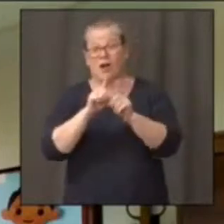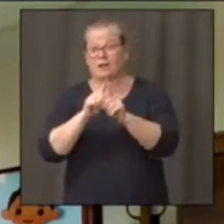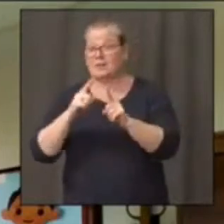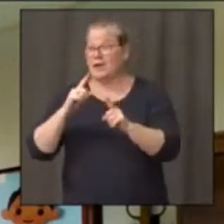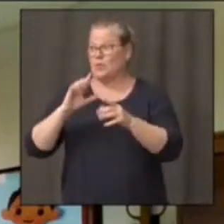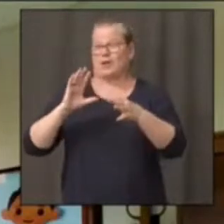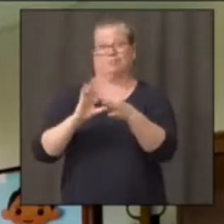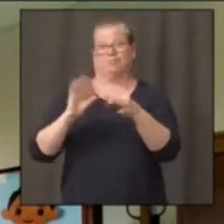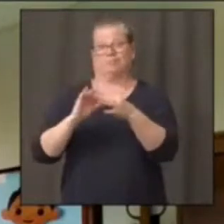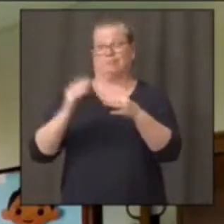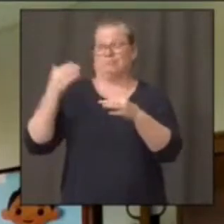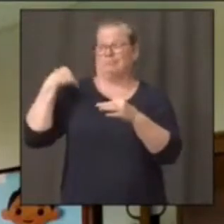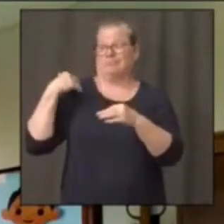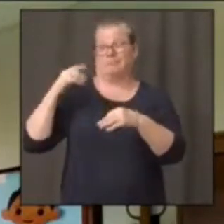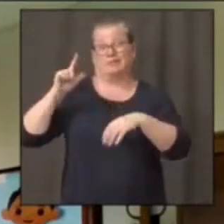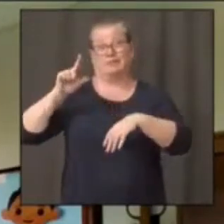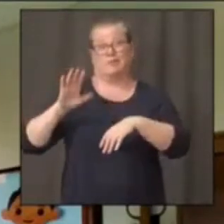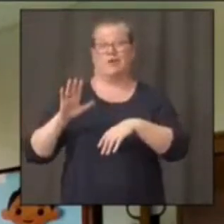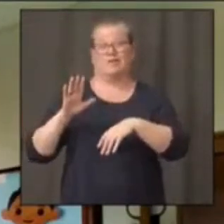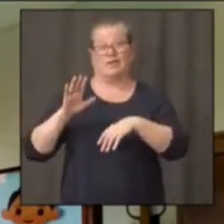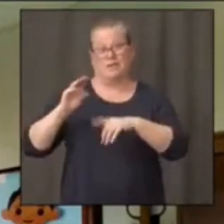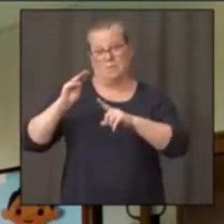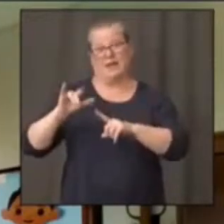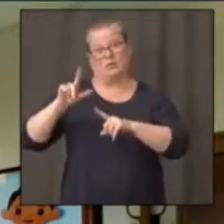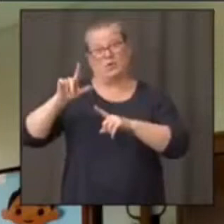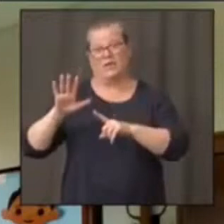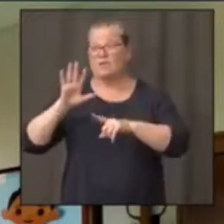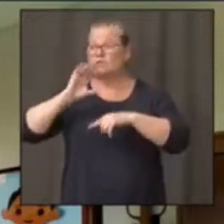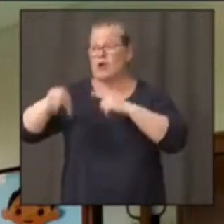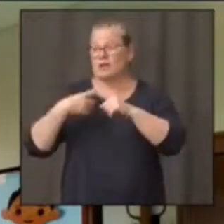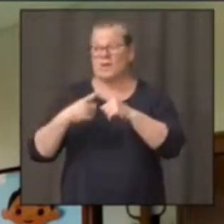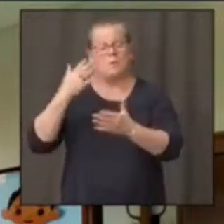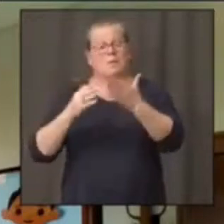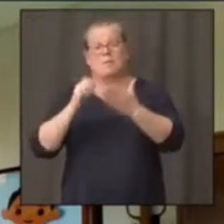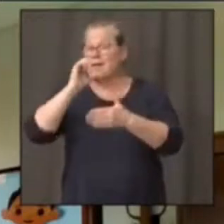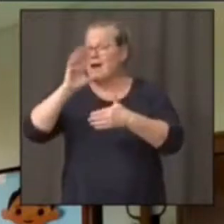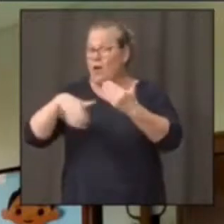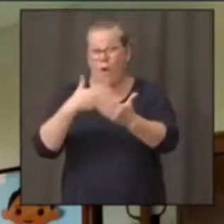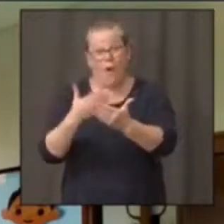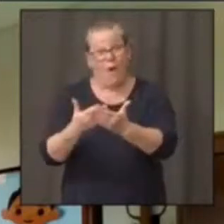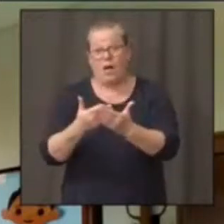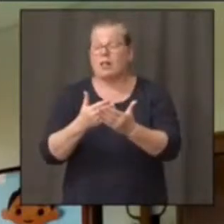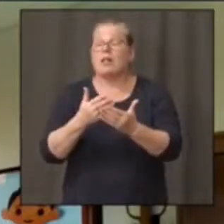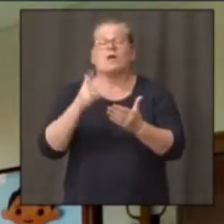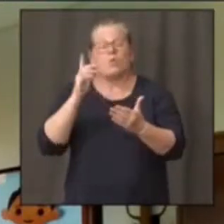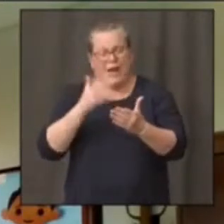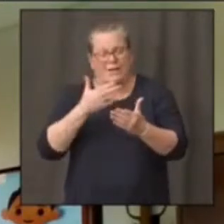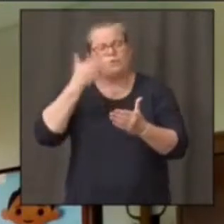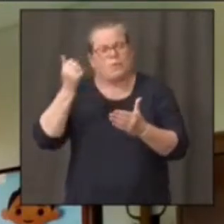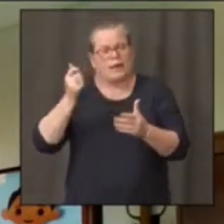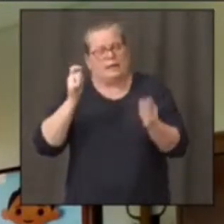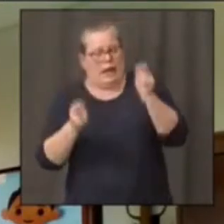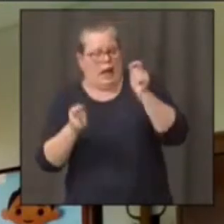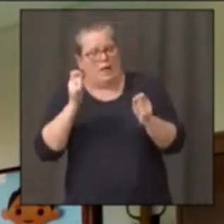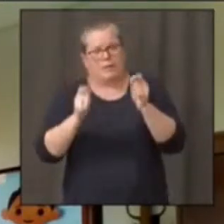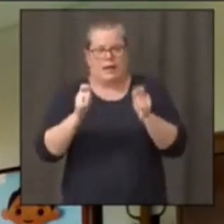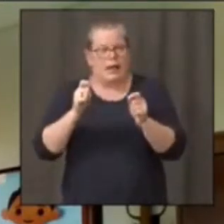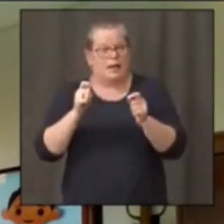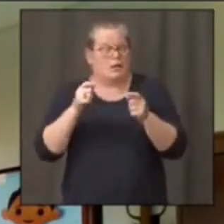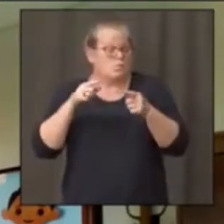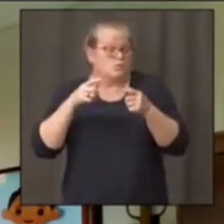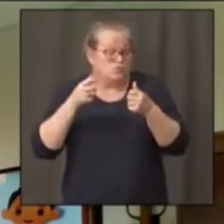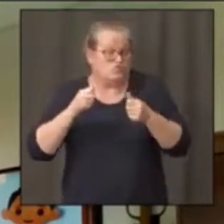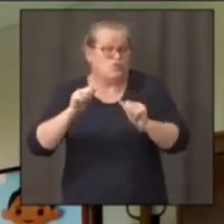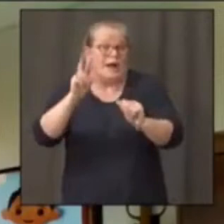in all cases, and that we have to think about how we can best accommodate as much as we can while trying to see how we can bring